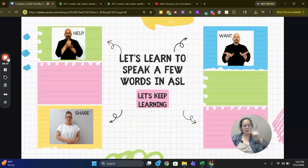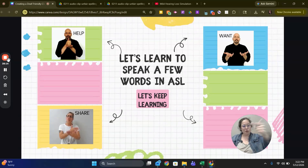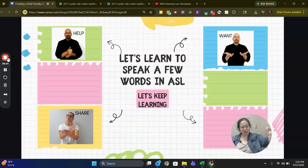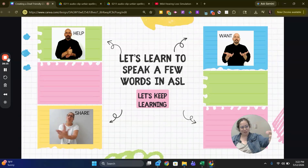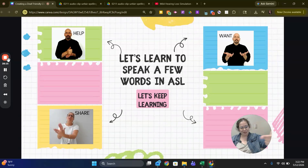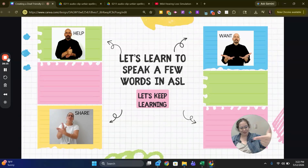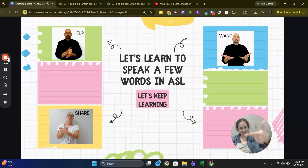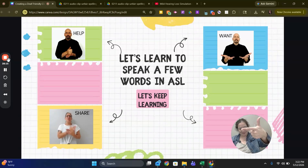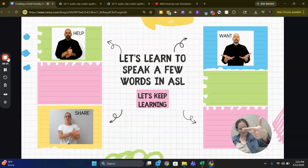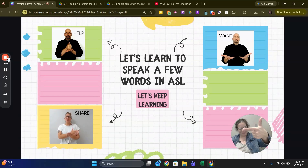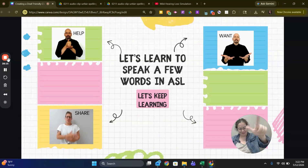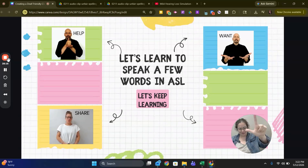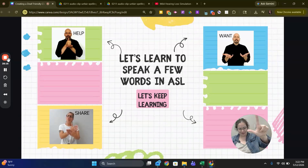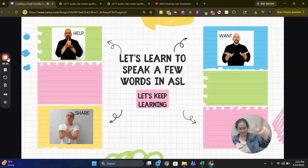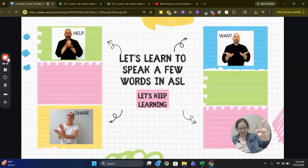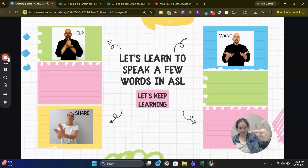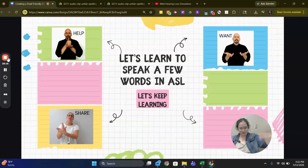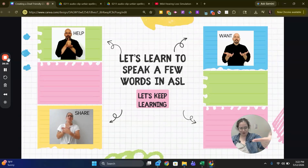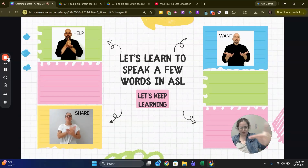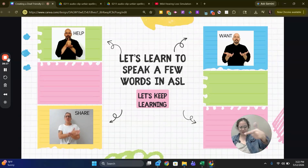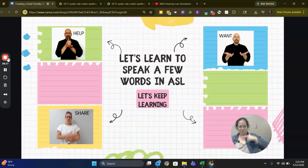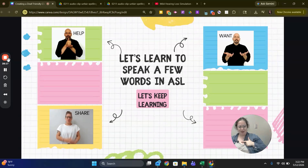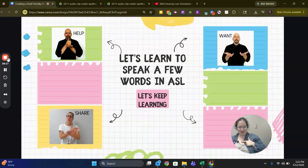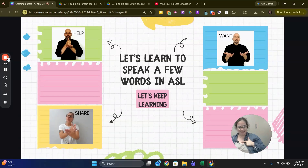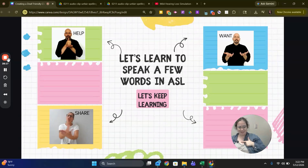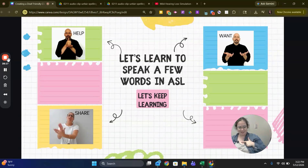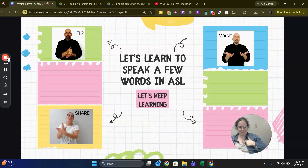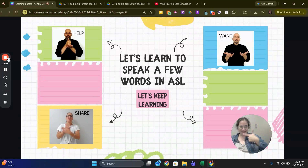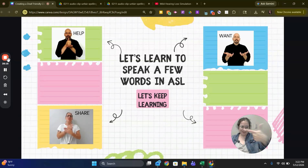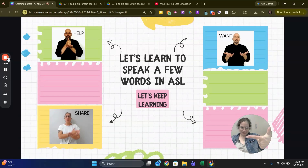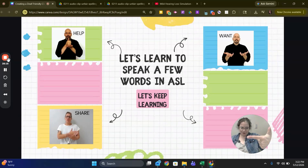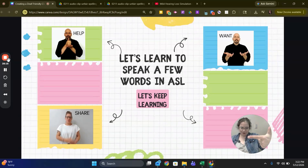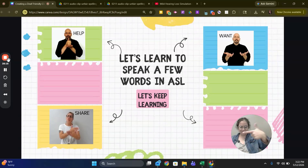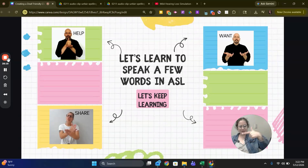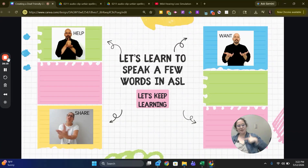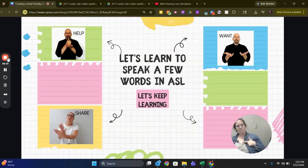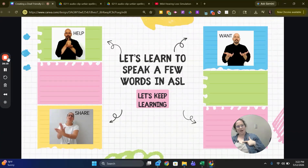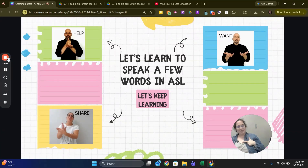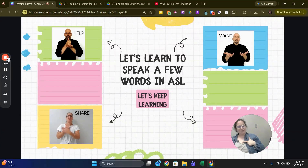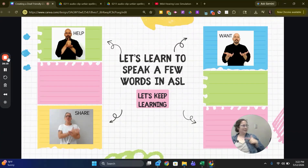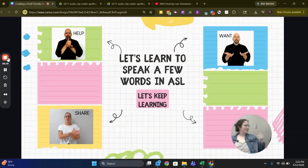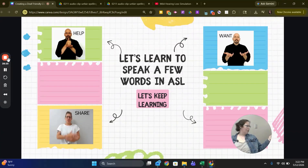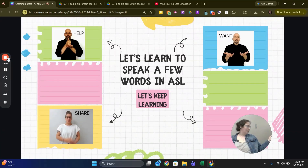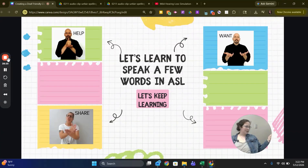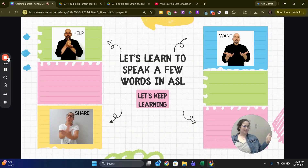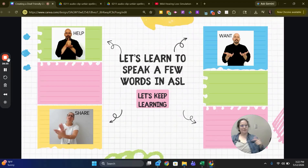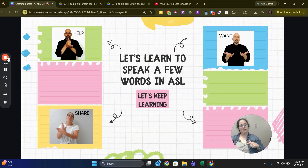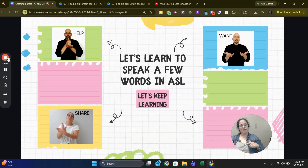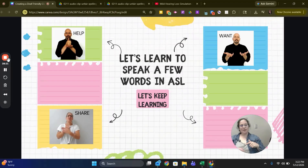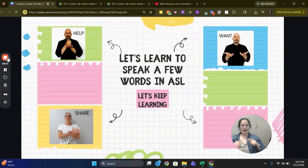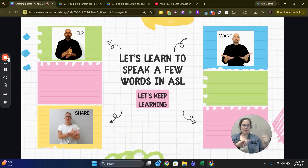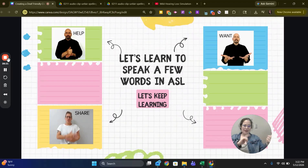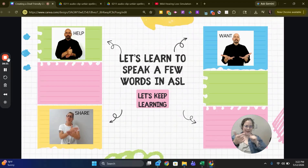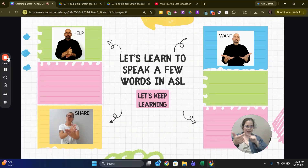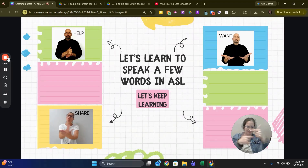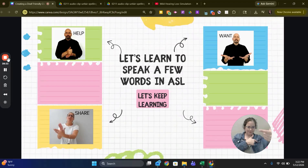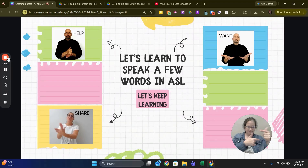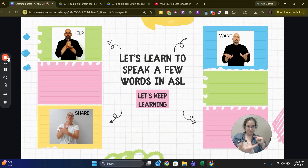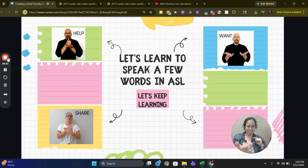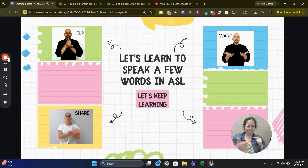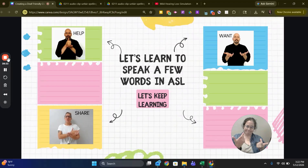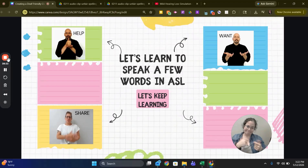Share. This is important. Share. Another one that goes along with that is like your turn. It's like an L hand. Your turn, my